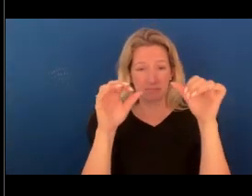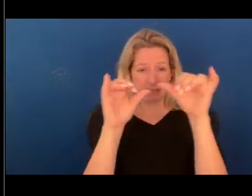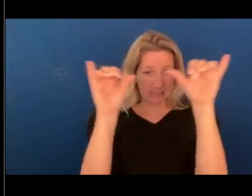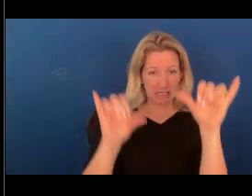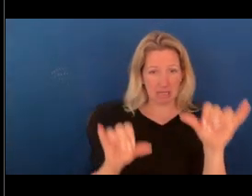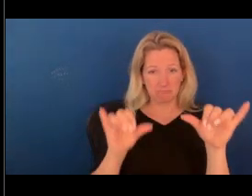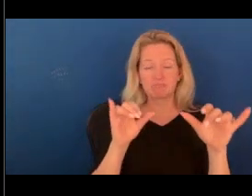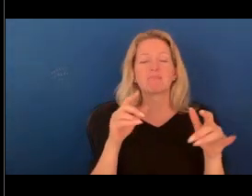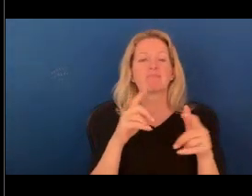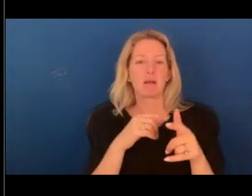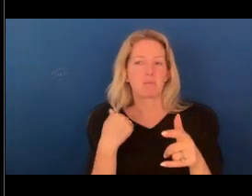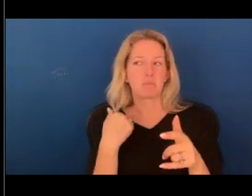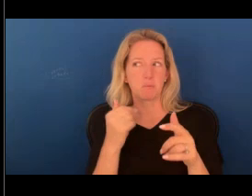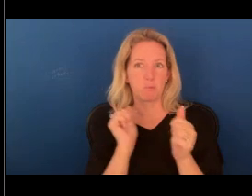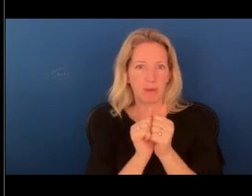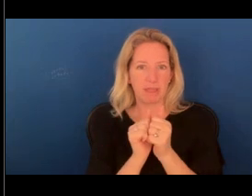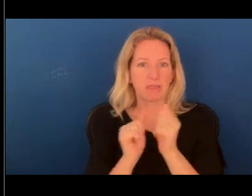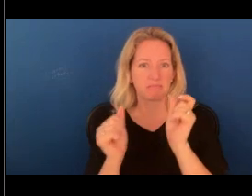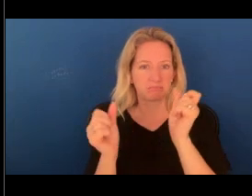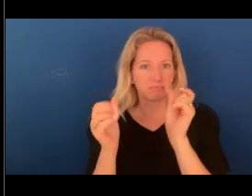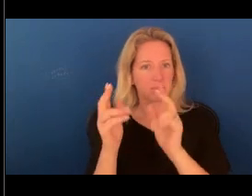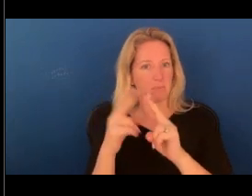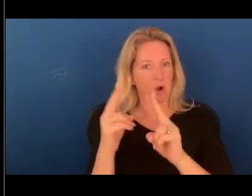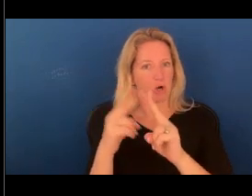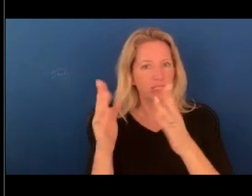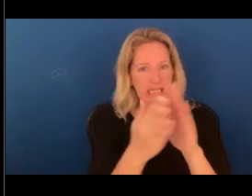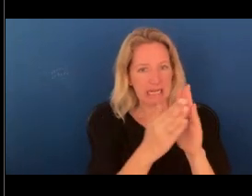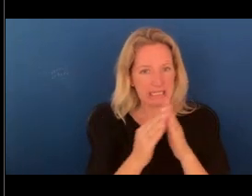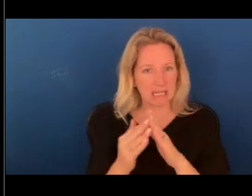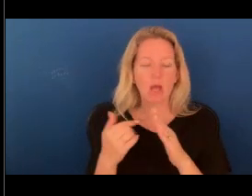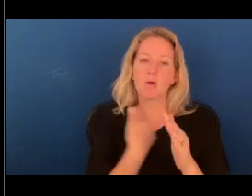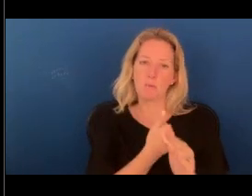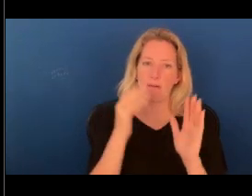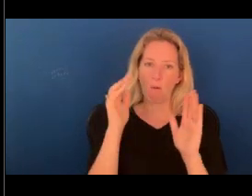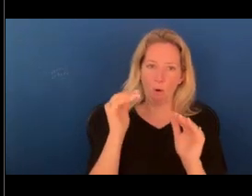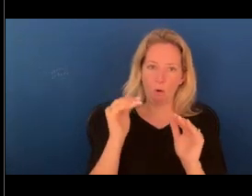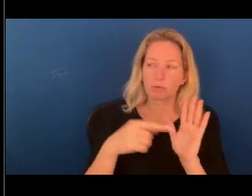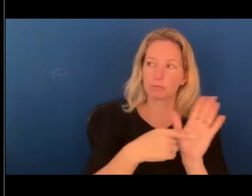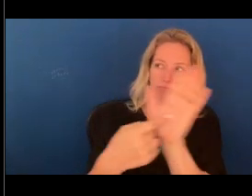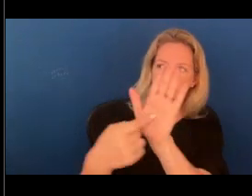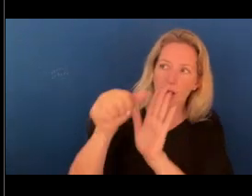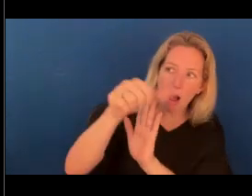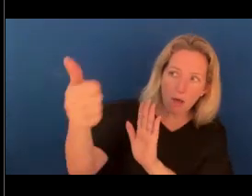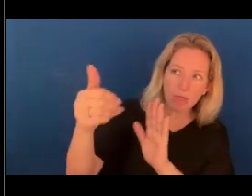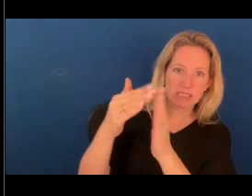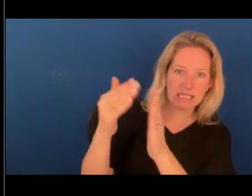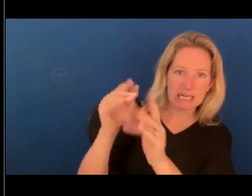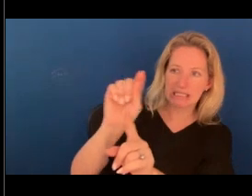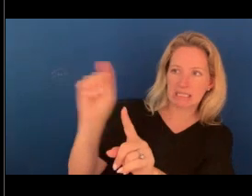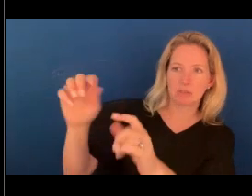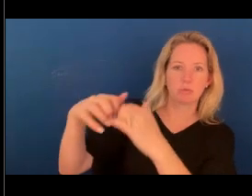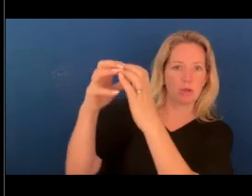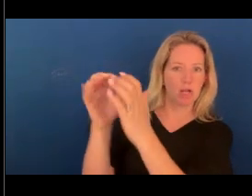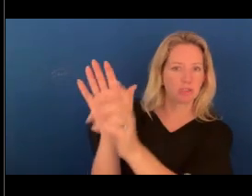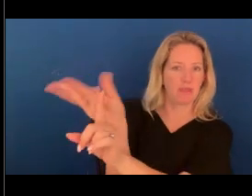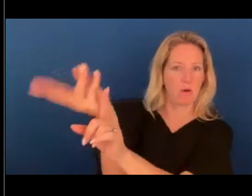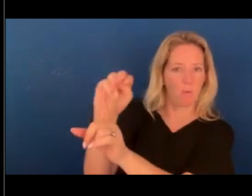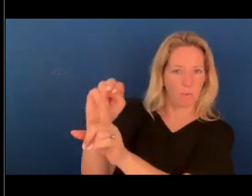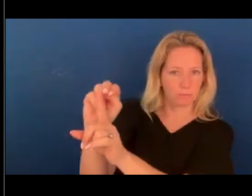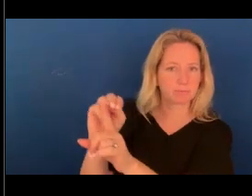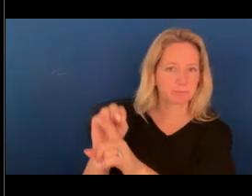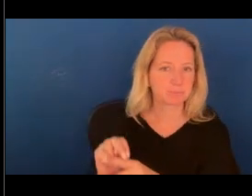practices on how to do this effectively so that other cities can potentially launch reusable foodware programs of their own. Next